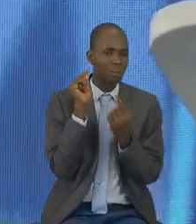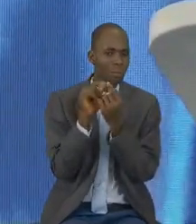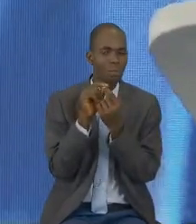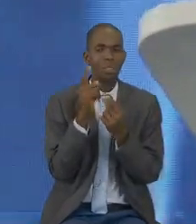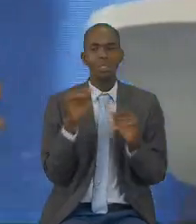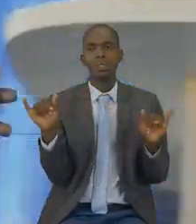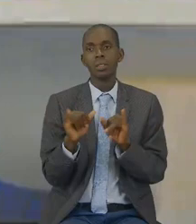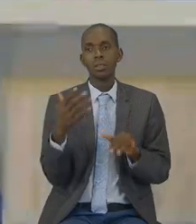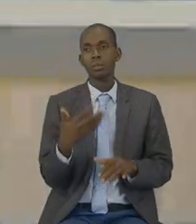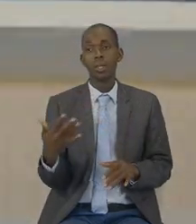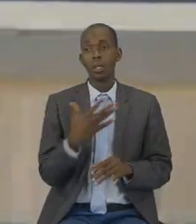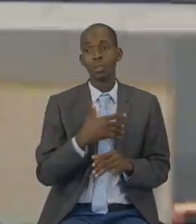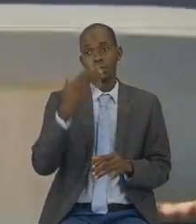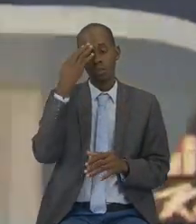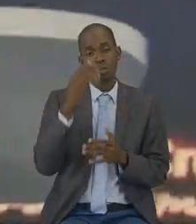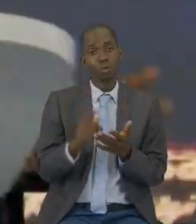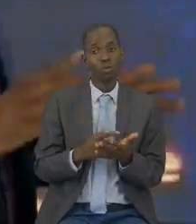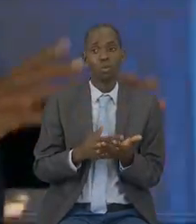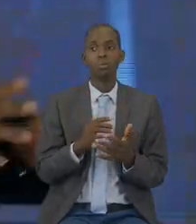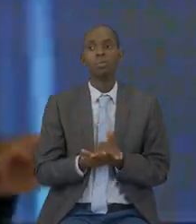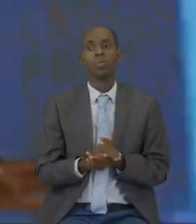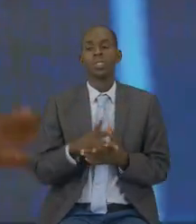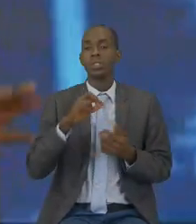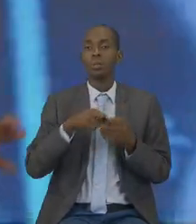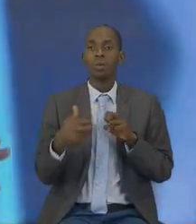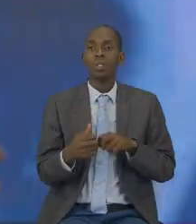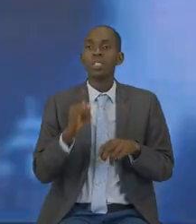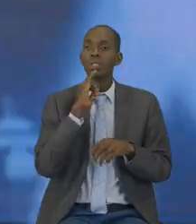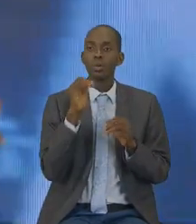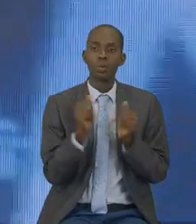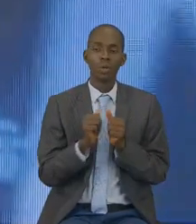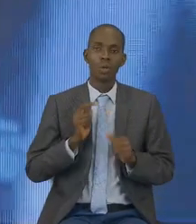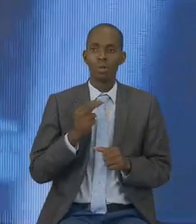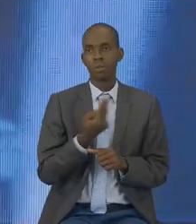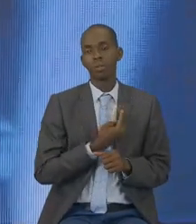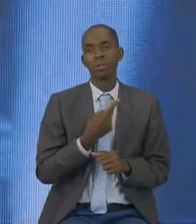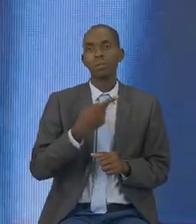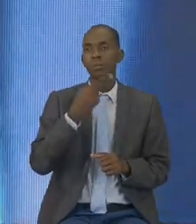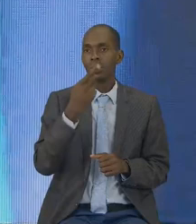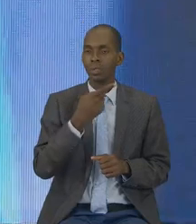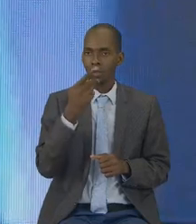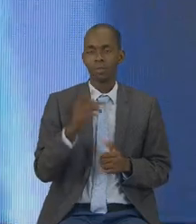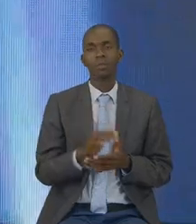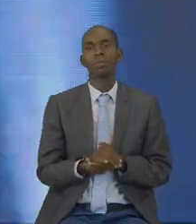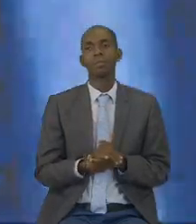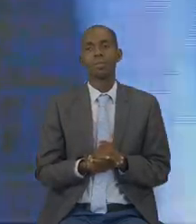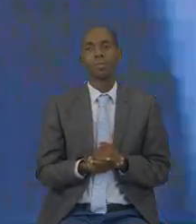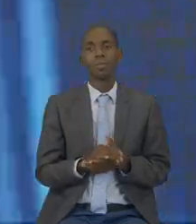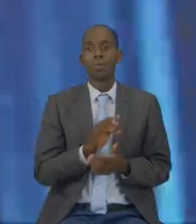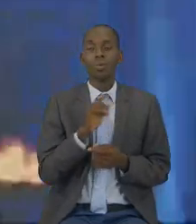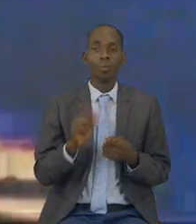same thing. And you know, sometimes the problem is with us Pentecostals. And when we